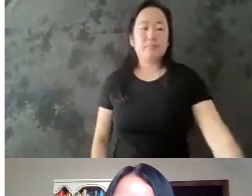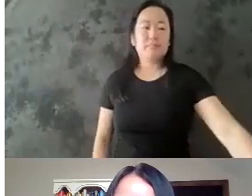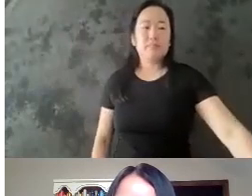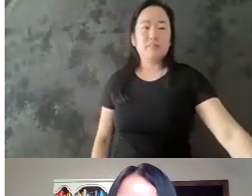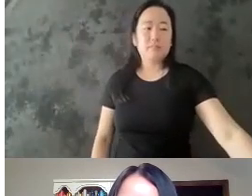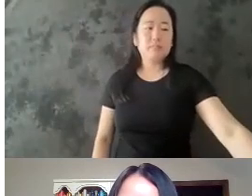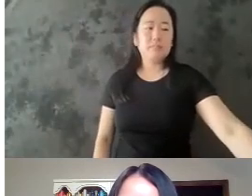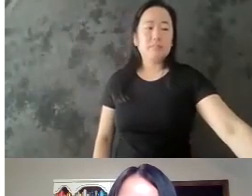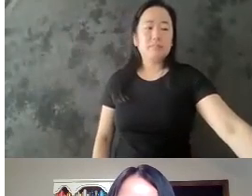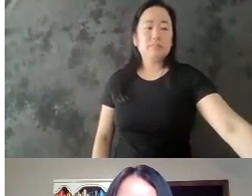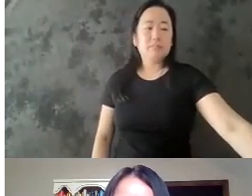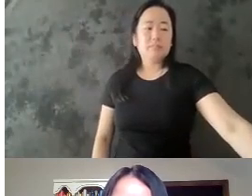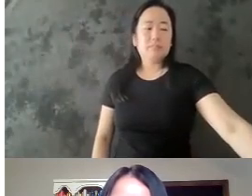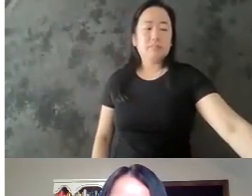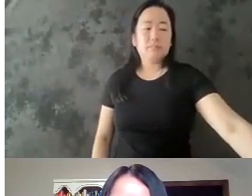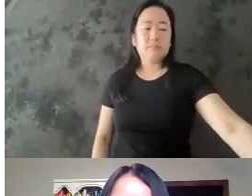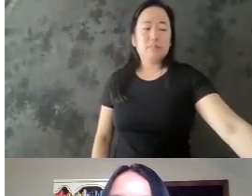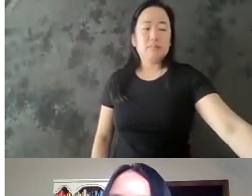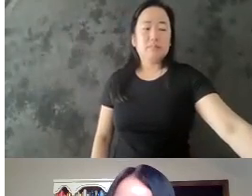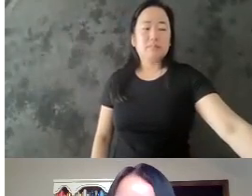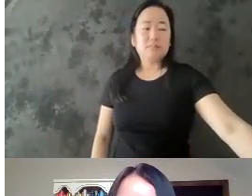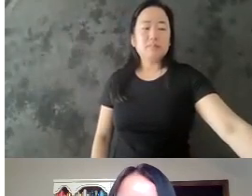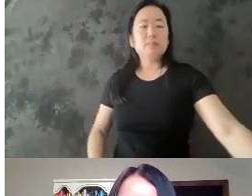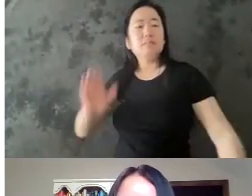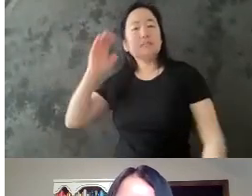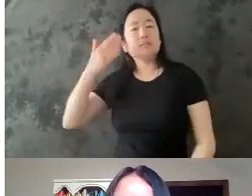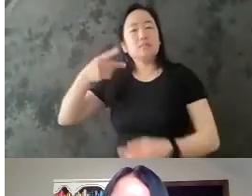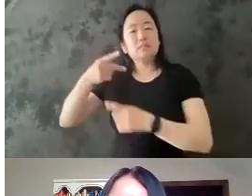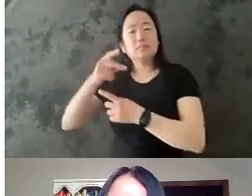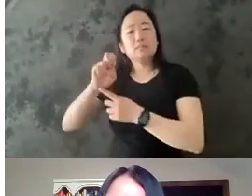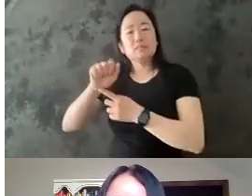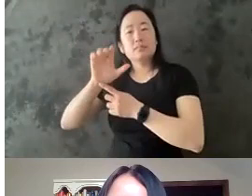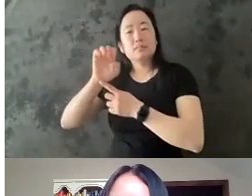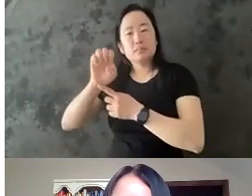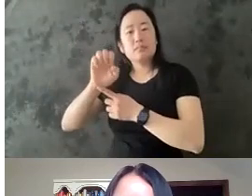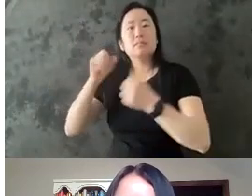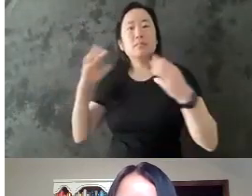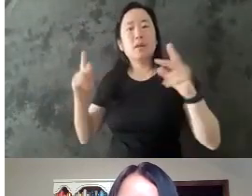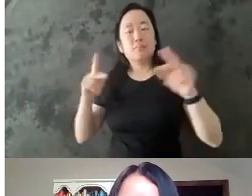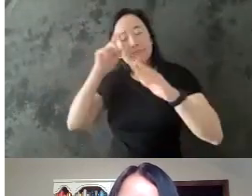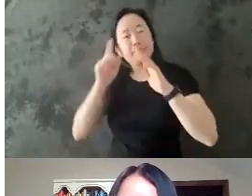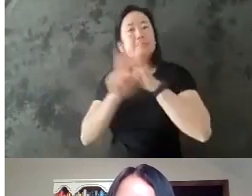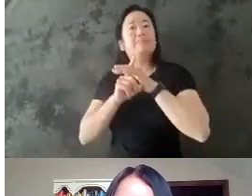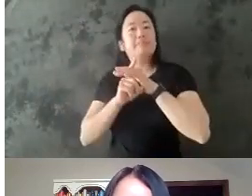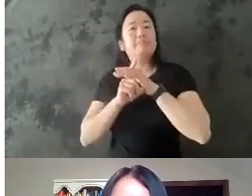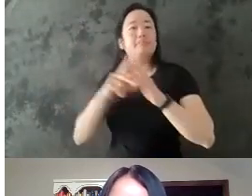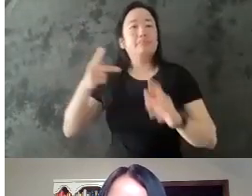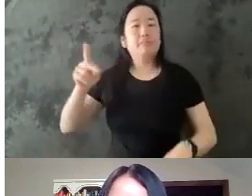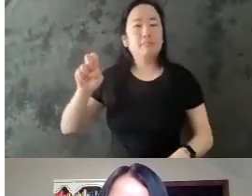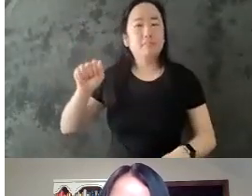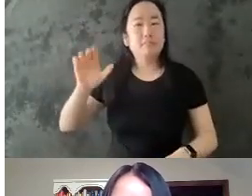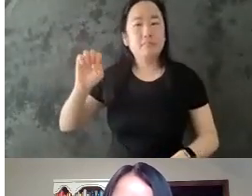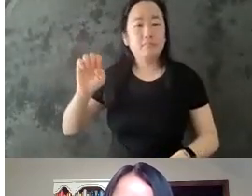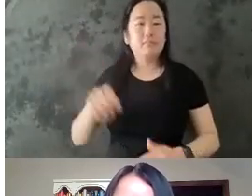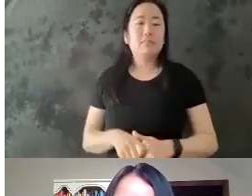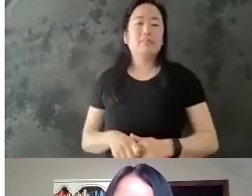Well, it looks like peace is kind of the overall concept that's coming to a lot of people's minds, but I think that an activity